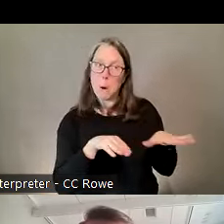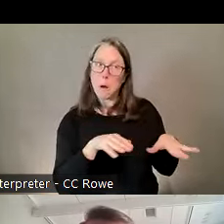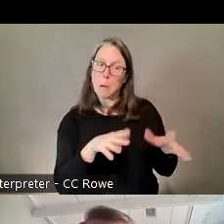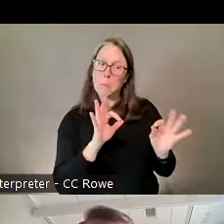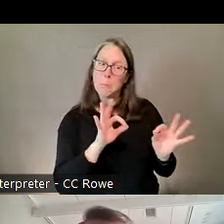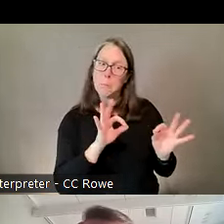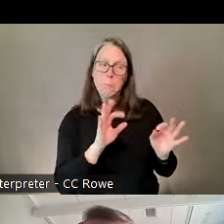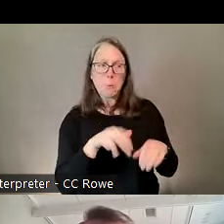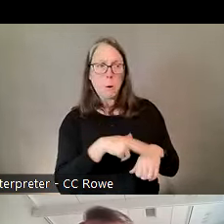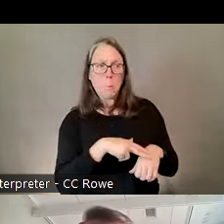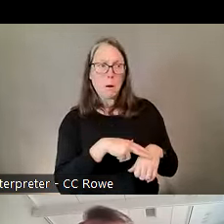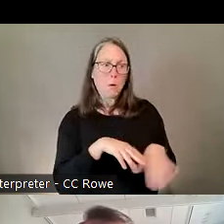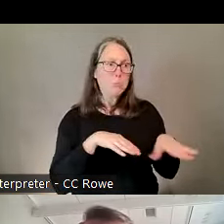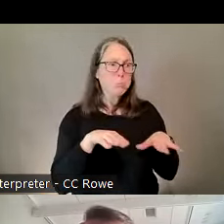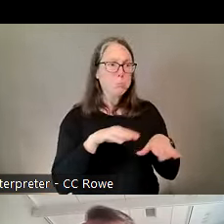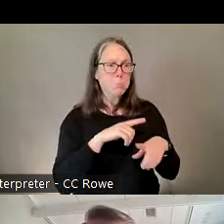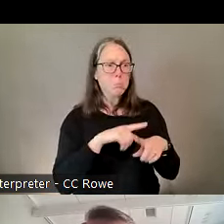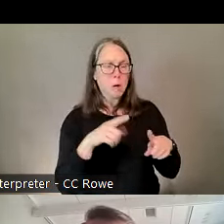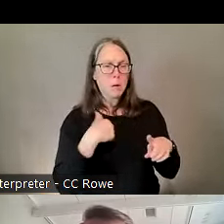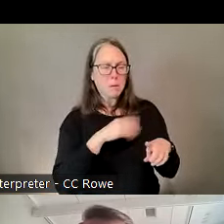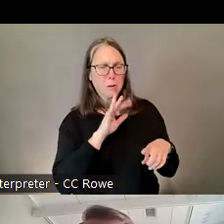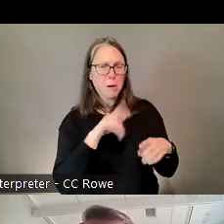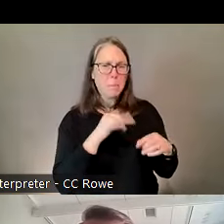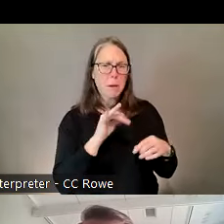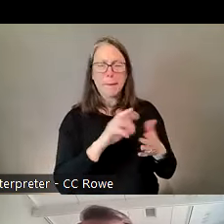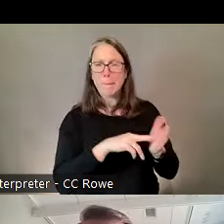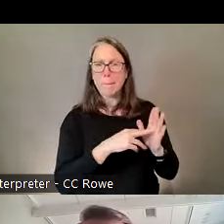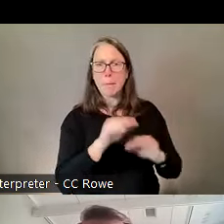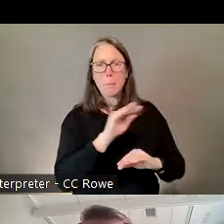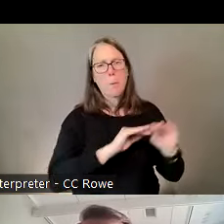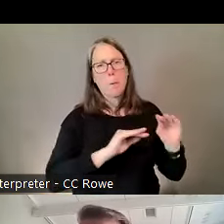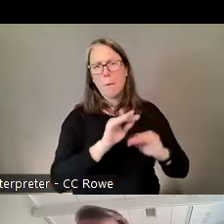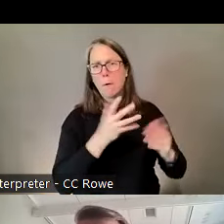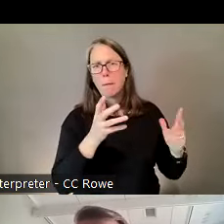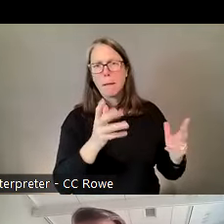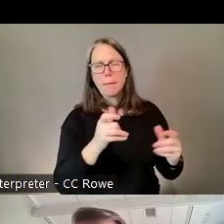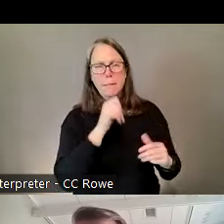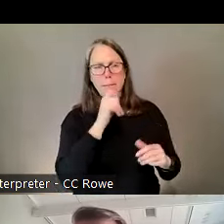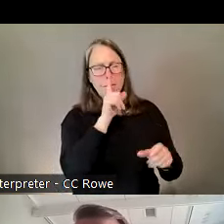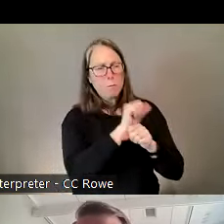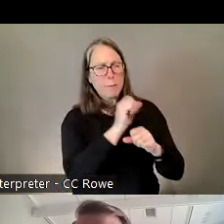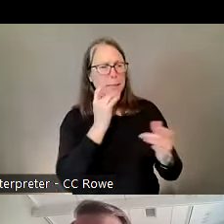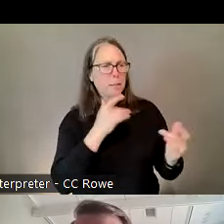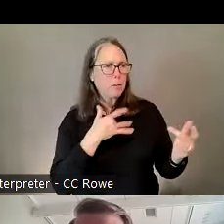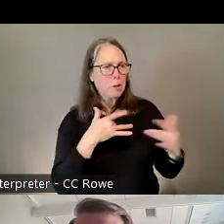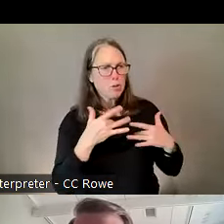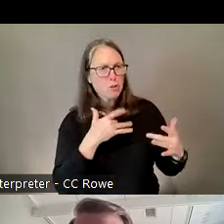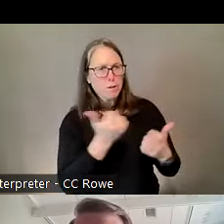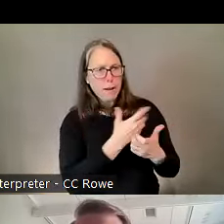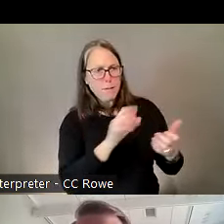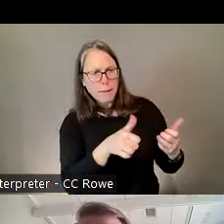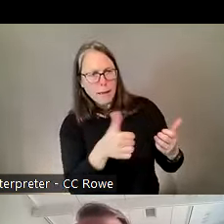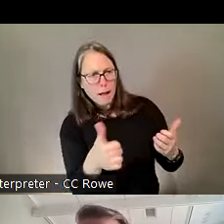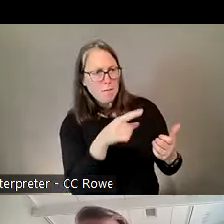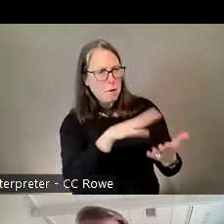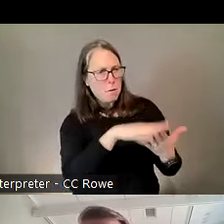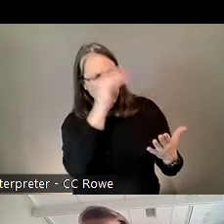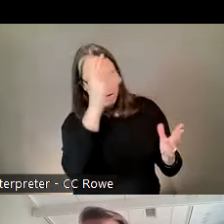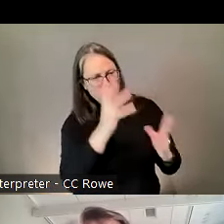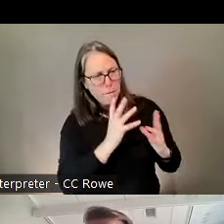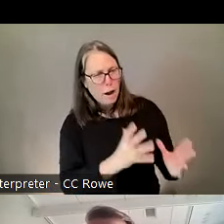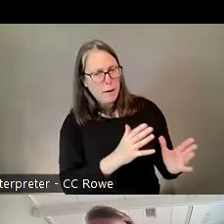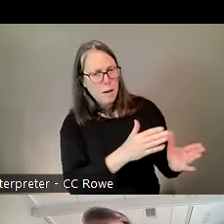otherwise, really when we talk about this, it's really just those motor concerns and there's nothing else getting in the way of their learning,